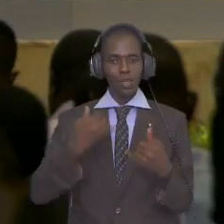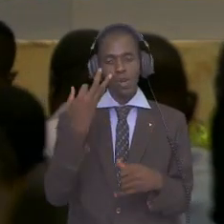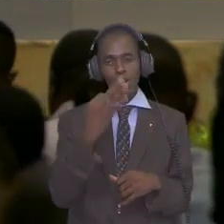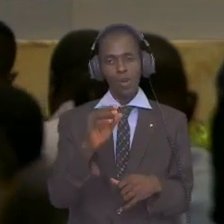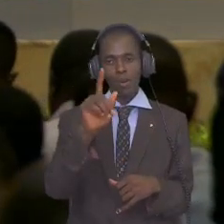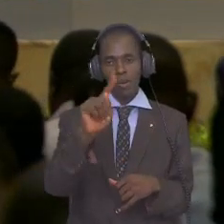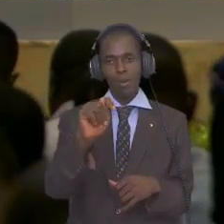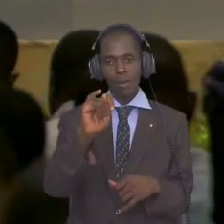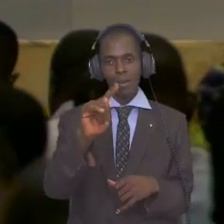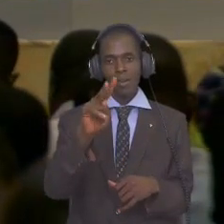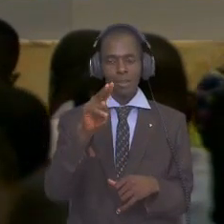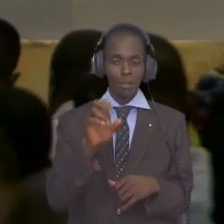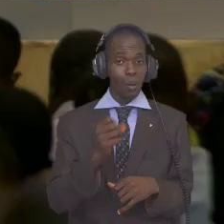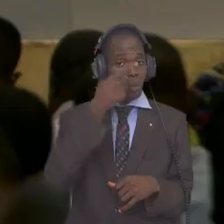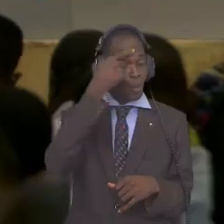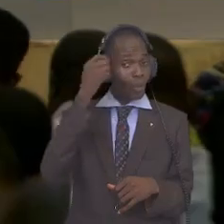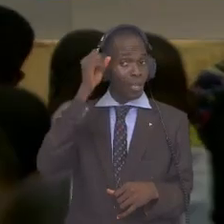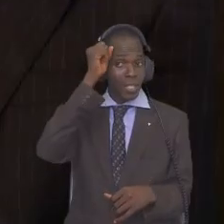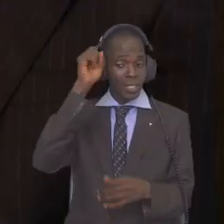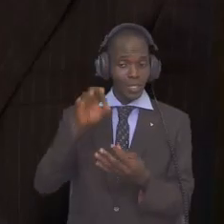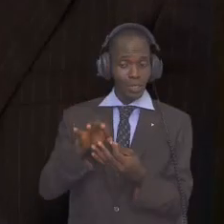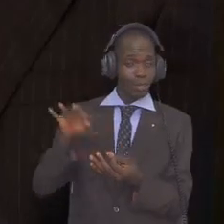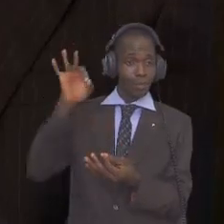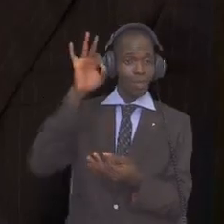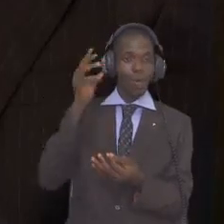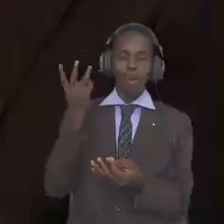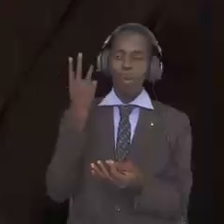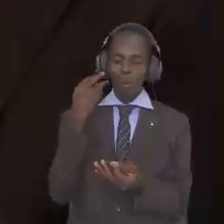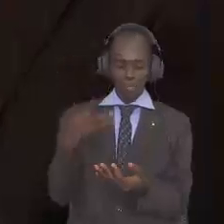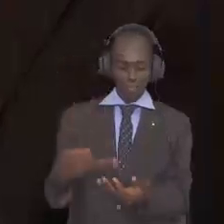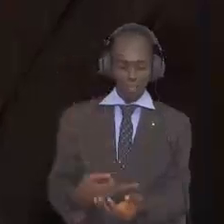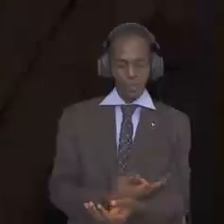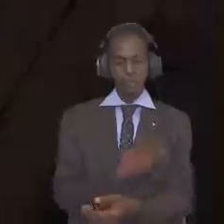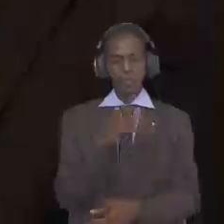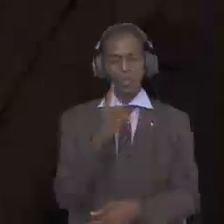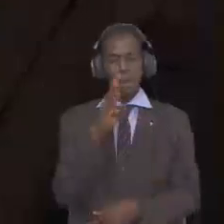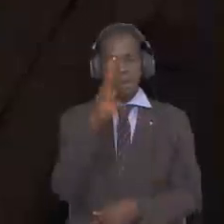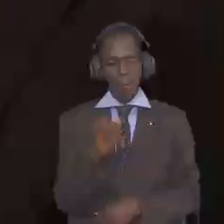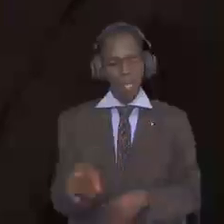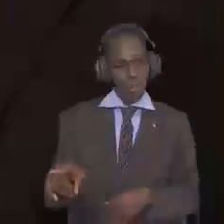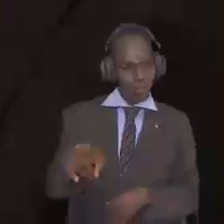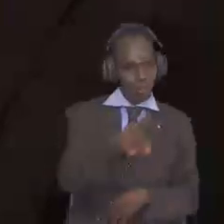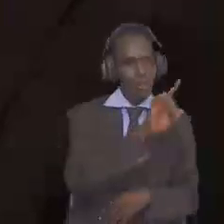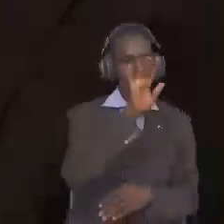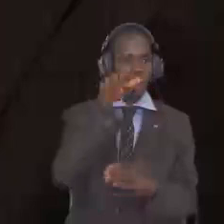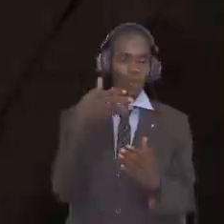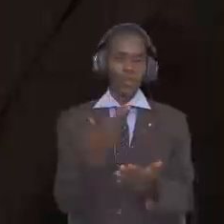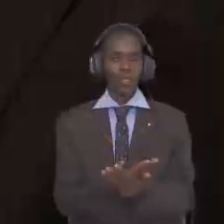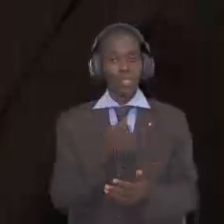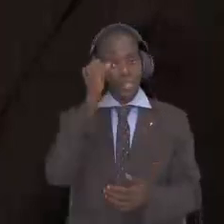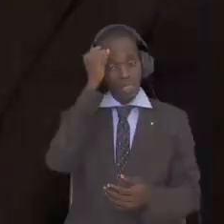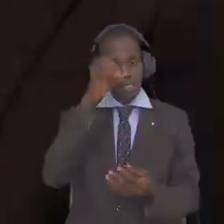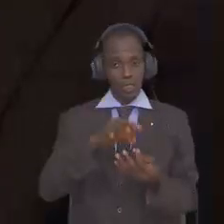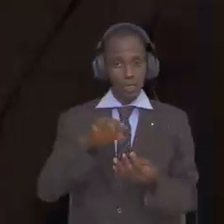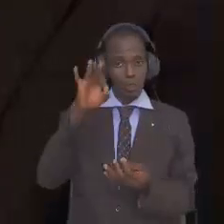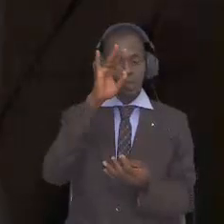Titus, because his spirit was refreshed by you all. His spirit